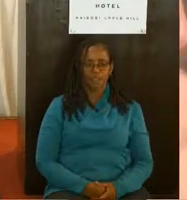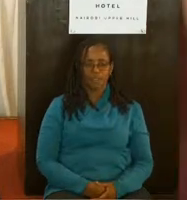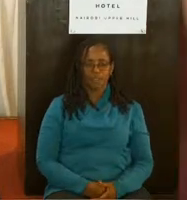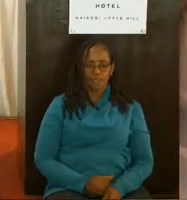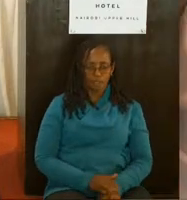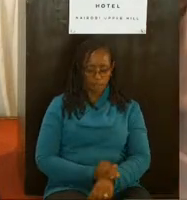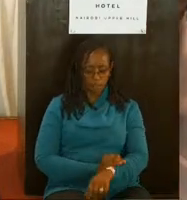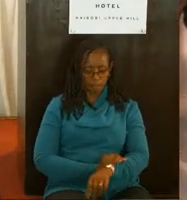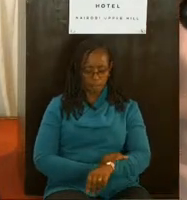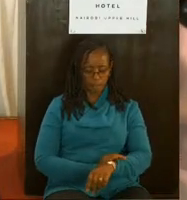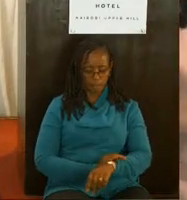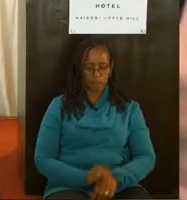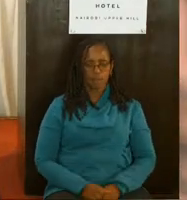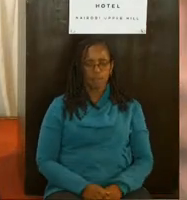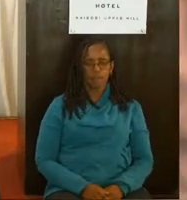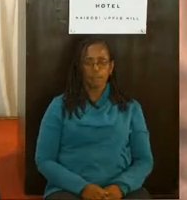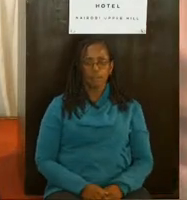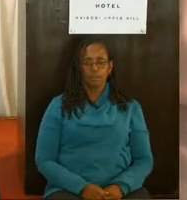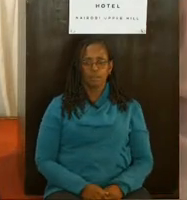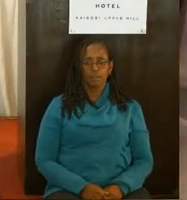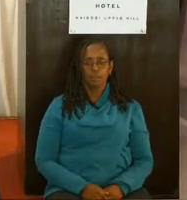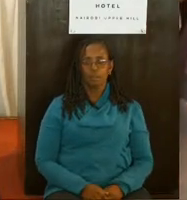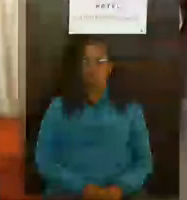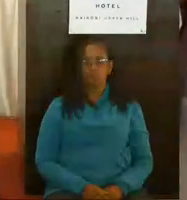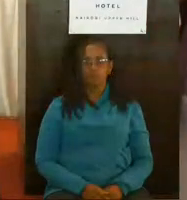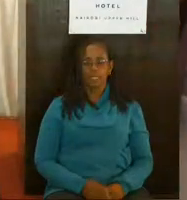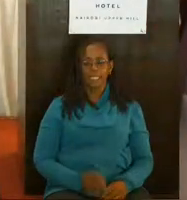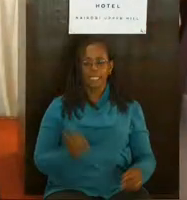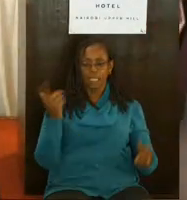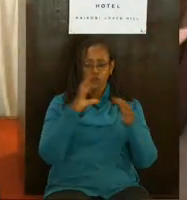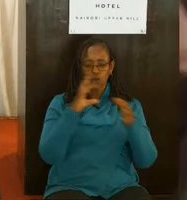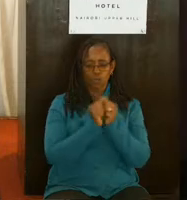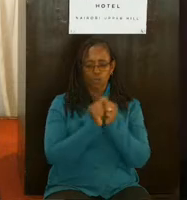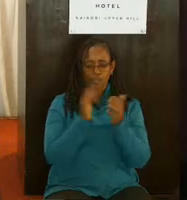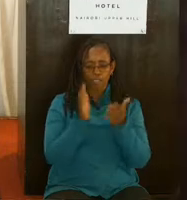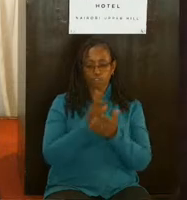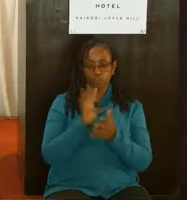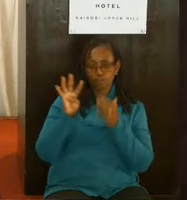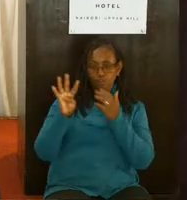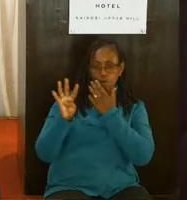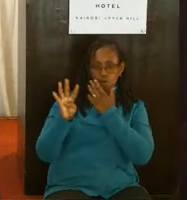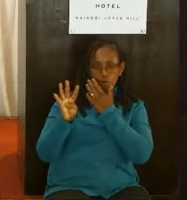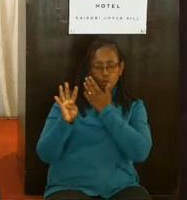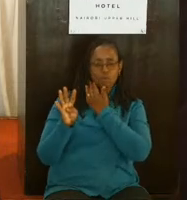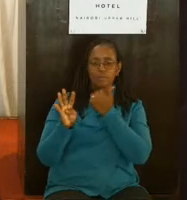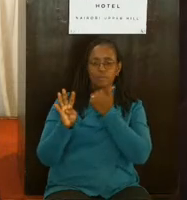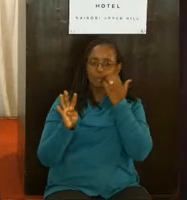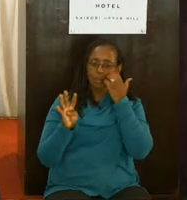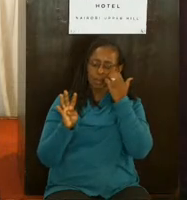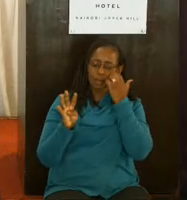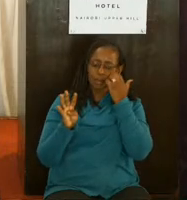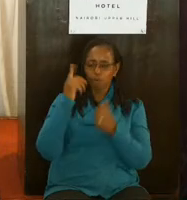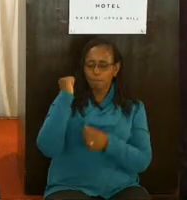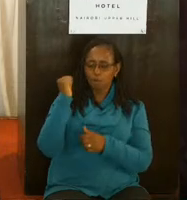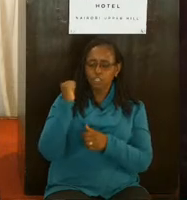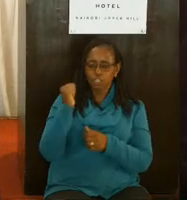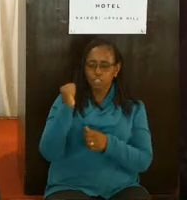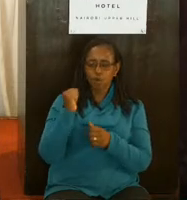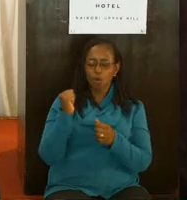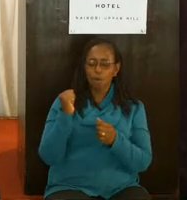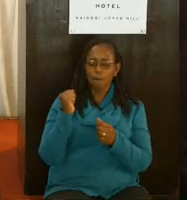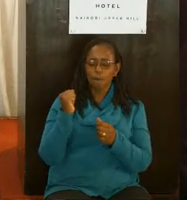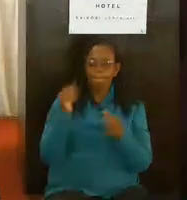yeah thank you in line with the section four of the political parties